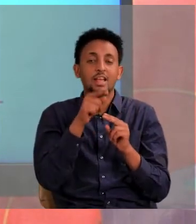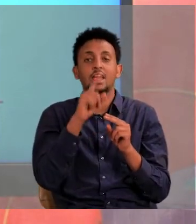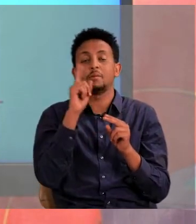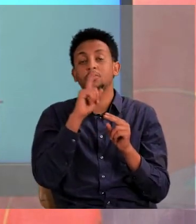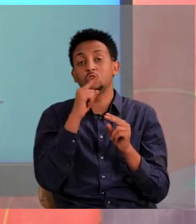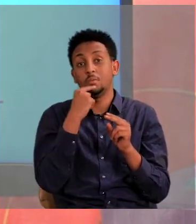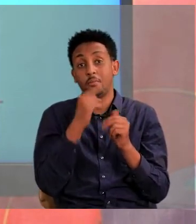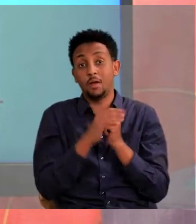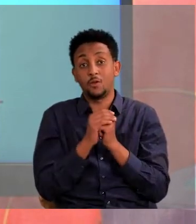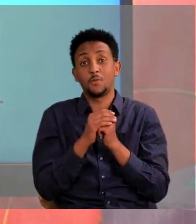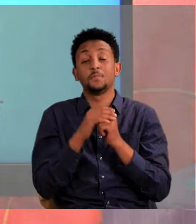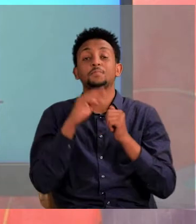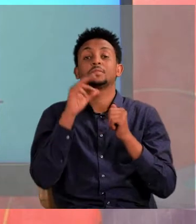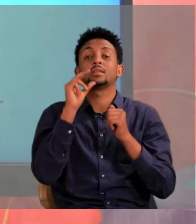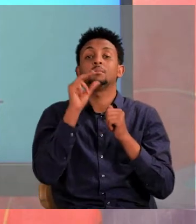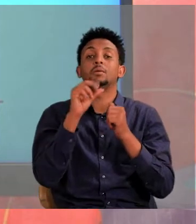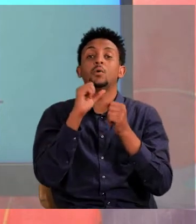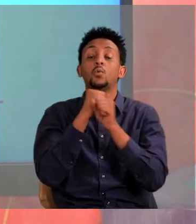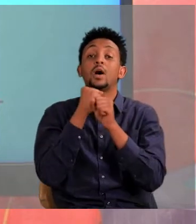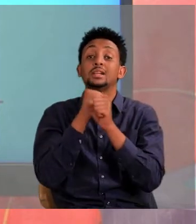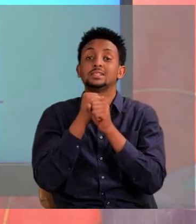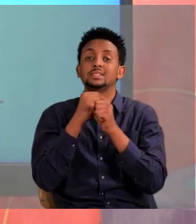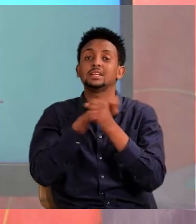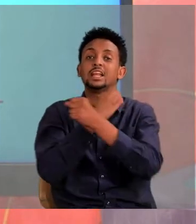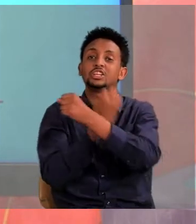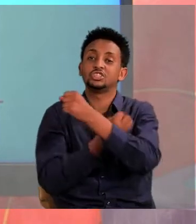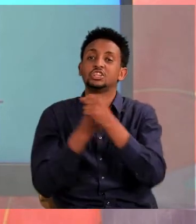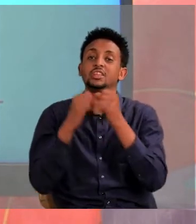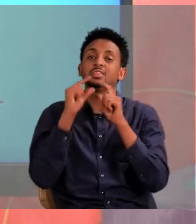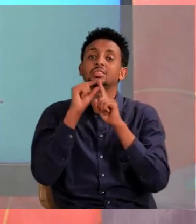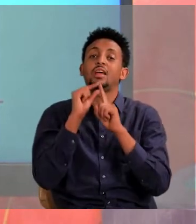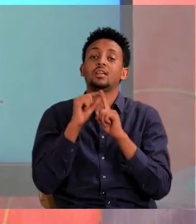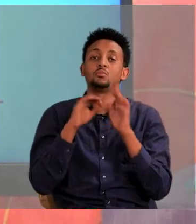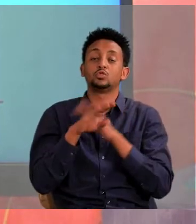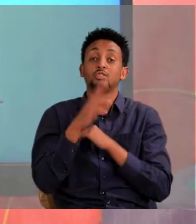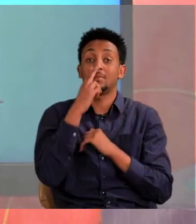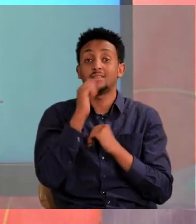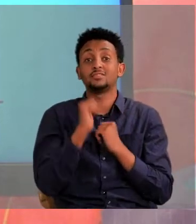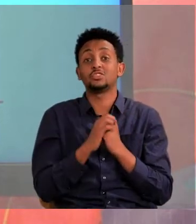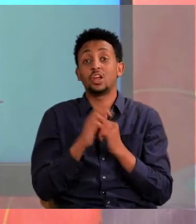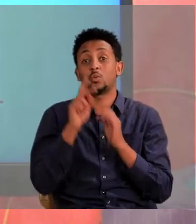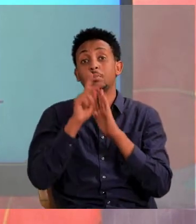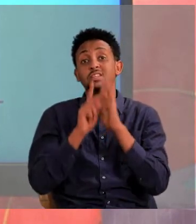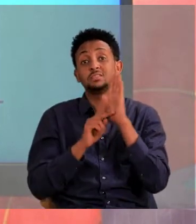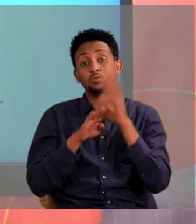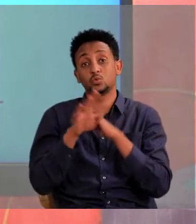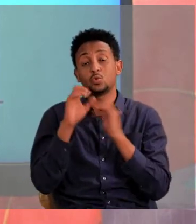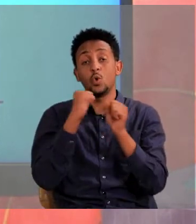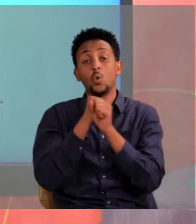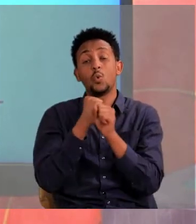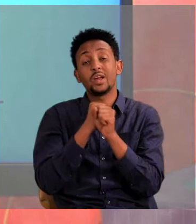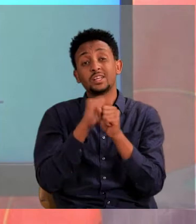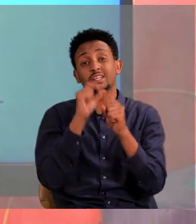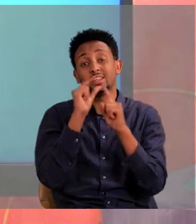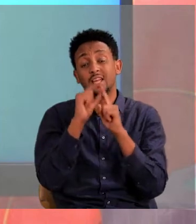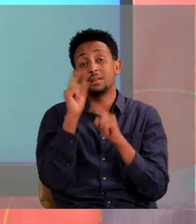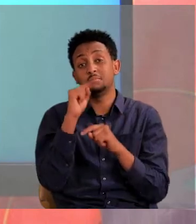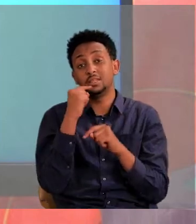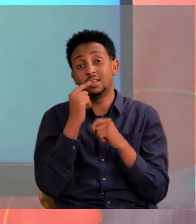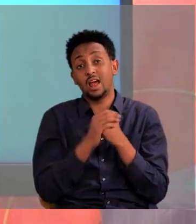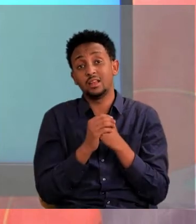we call the work energy theorem, the work energy principle. The work energy theorem states